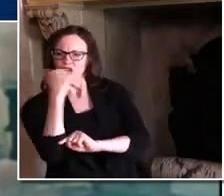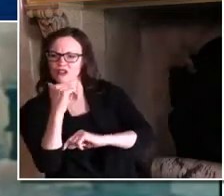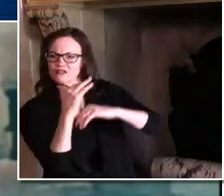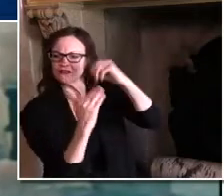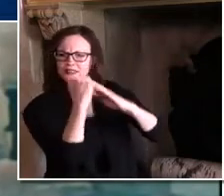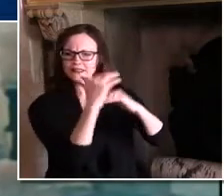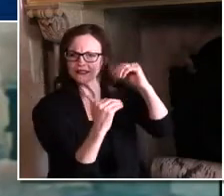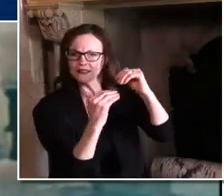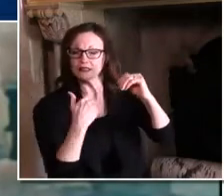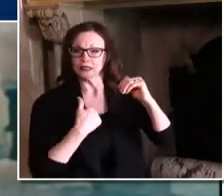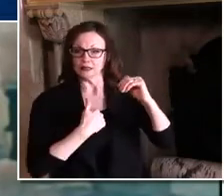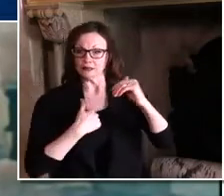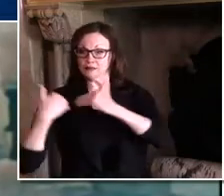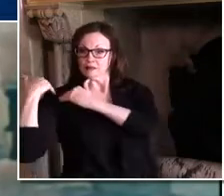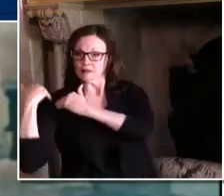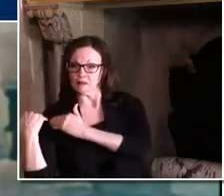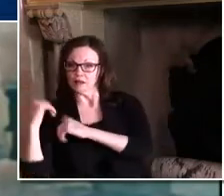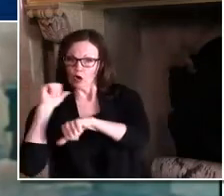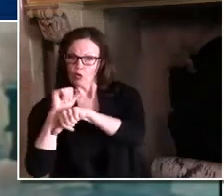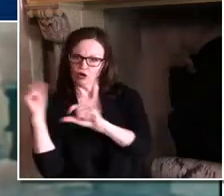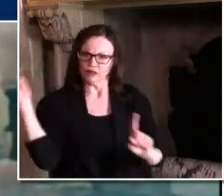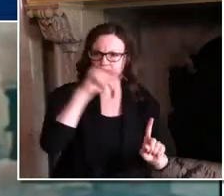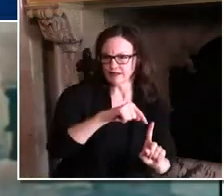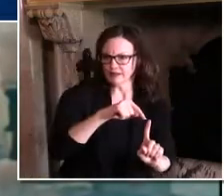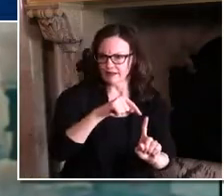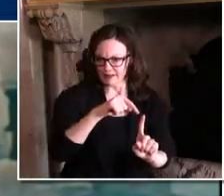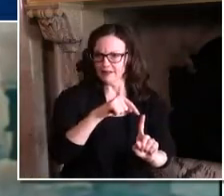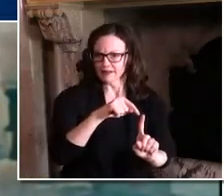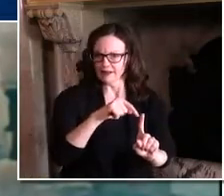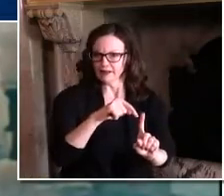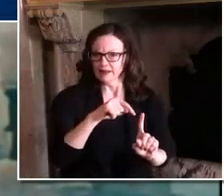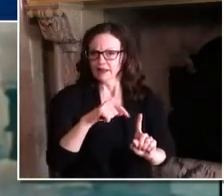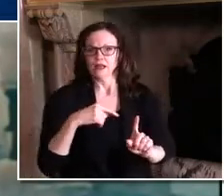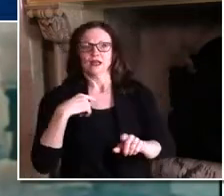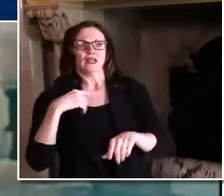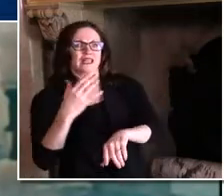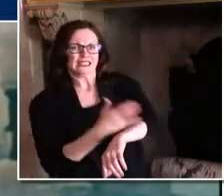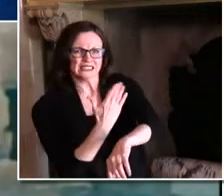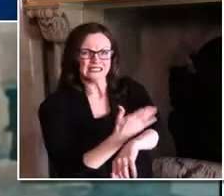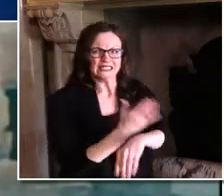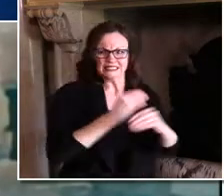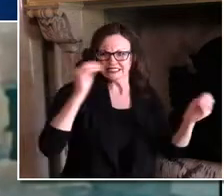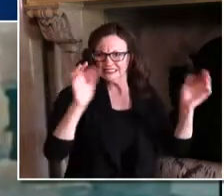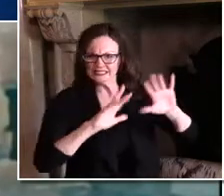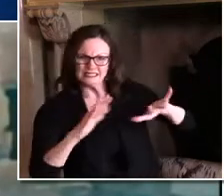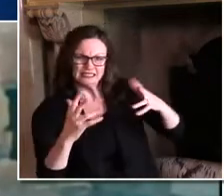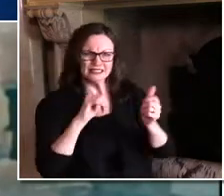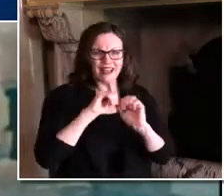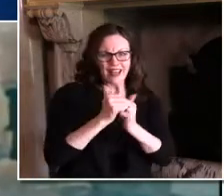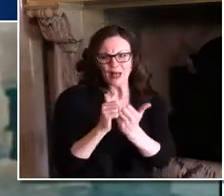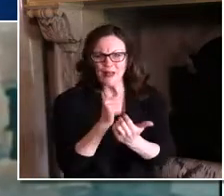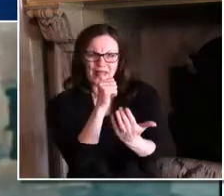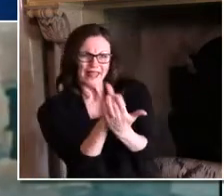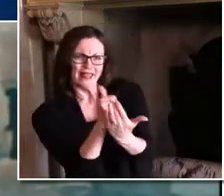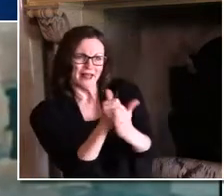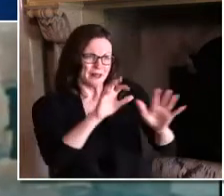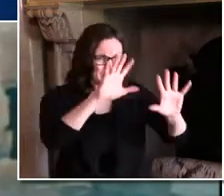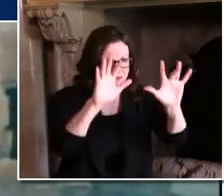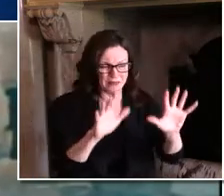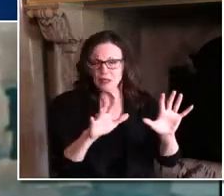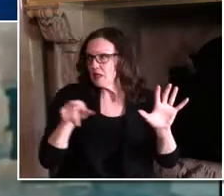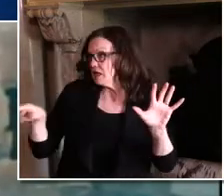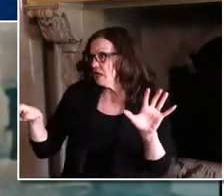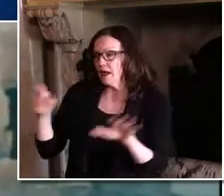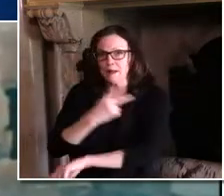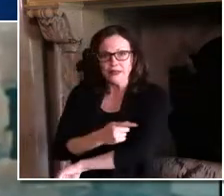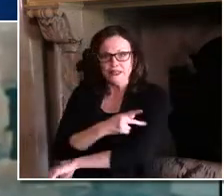underwent construction to accommodate for the growing need, those COVID positive patients or any patients under investigation would be transferred